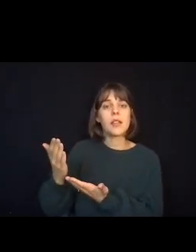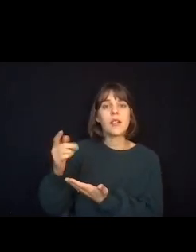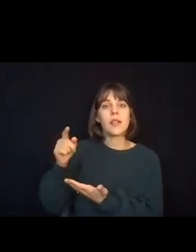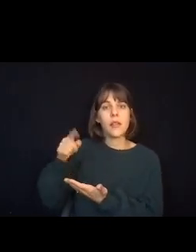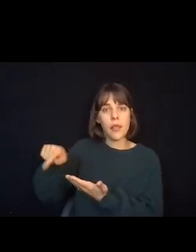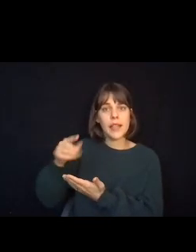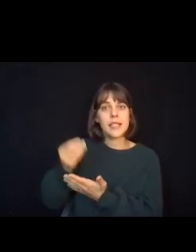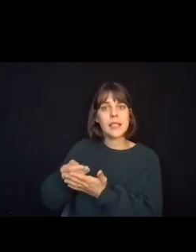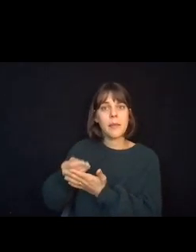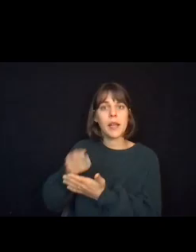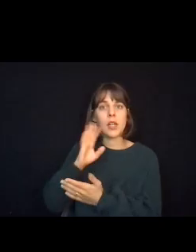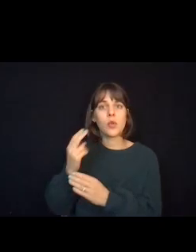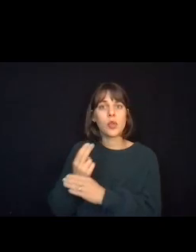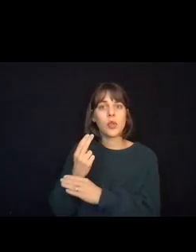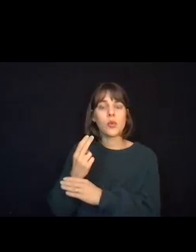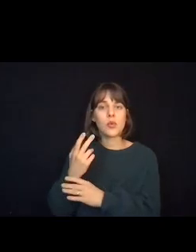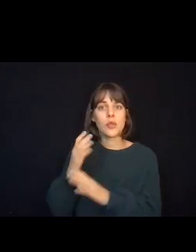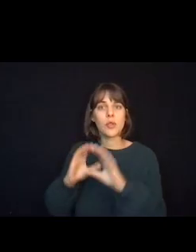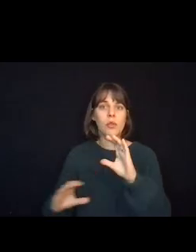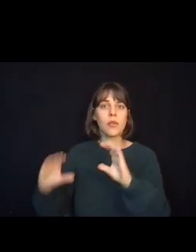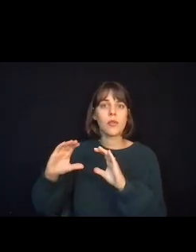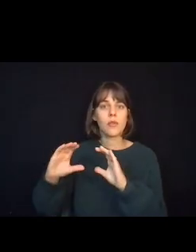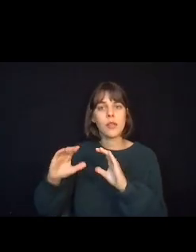using to fill this operating gap.